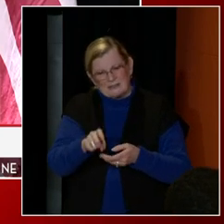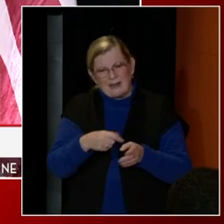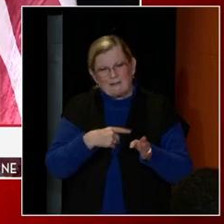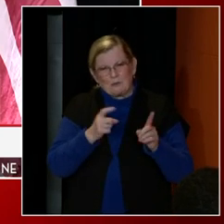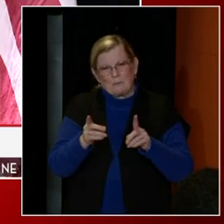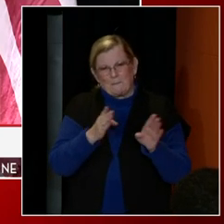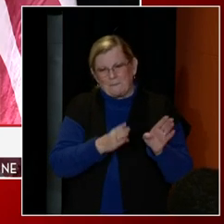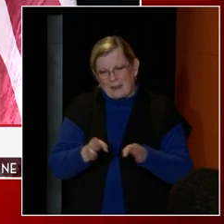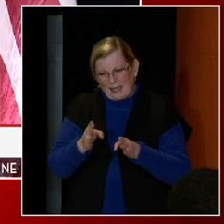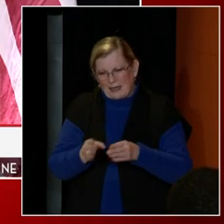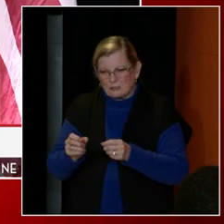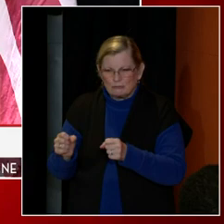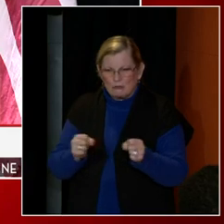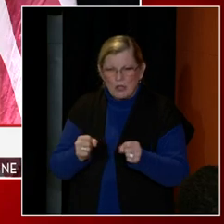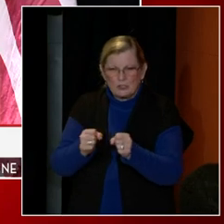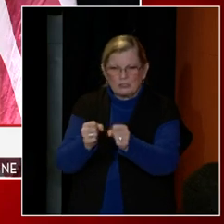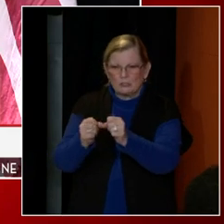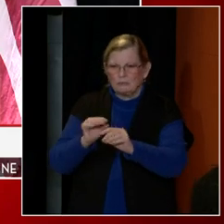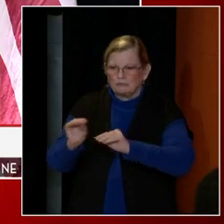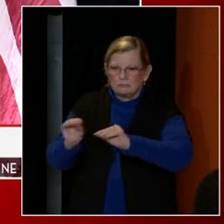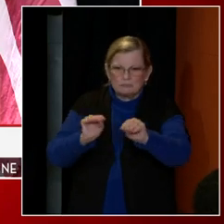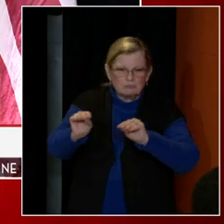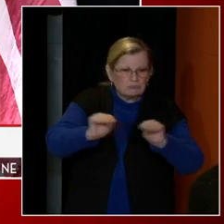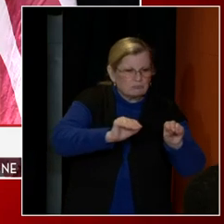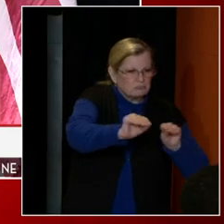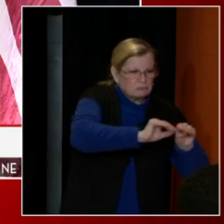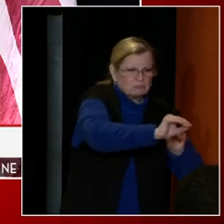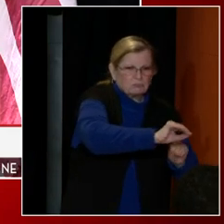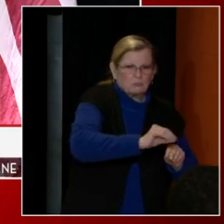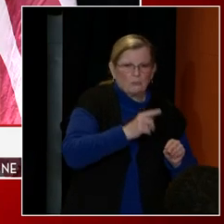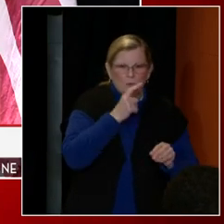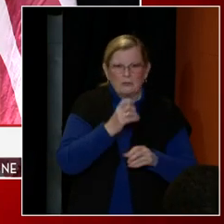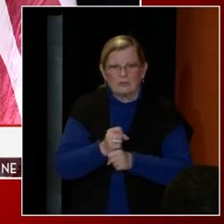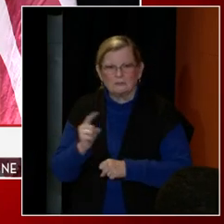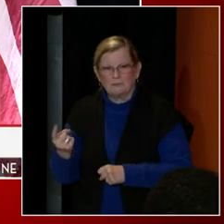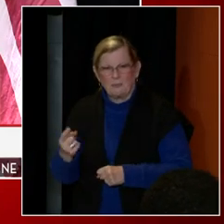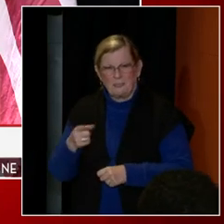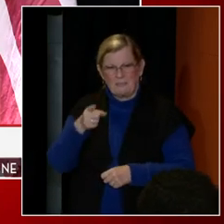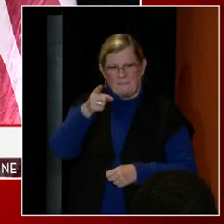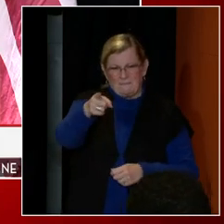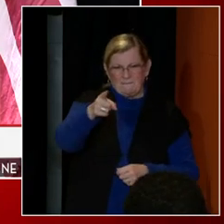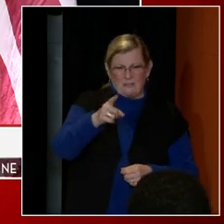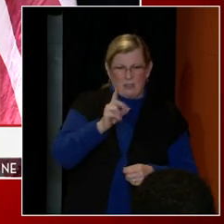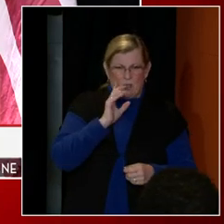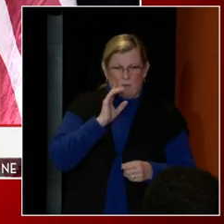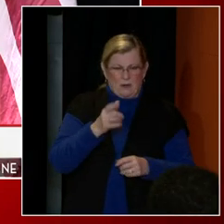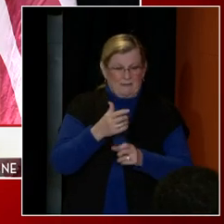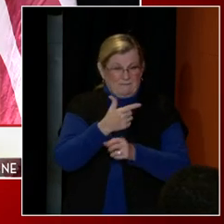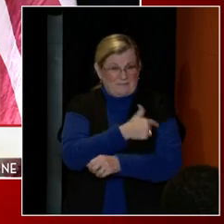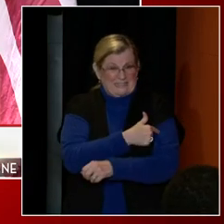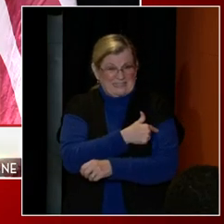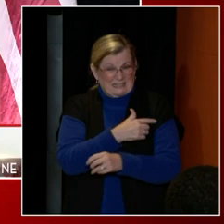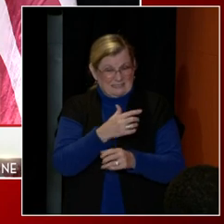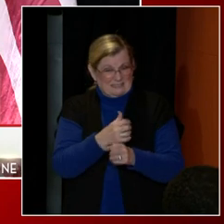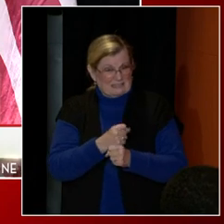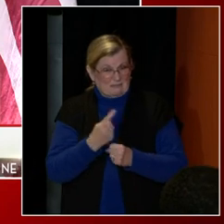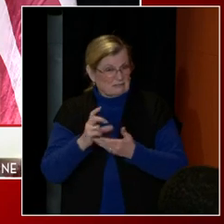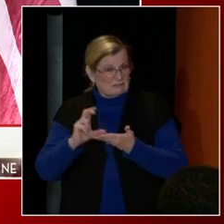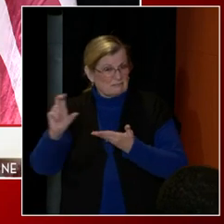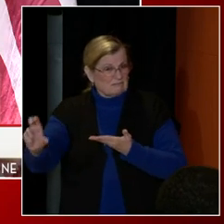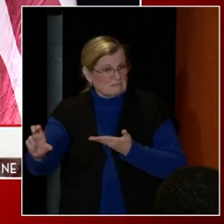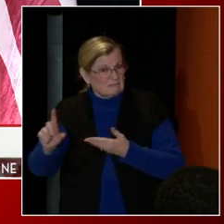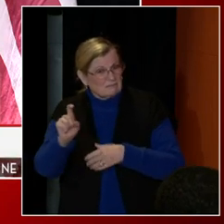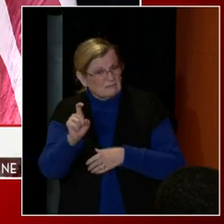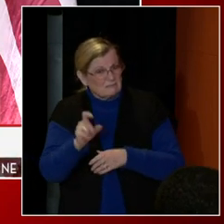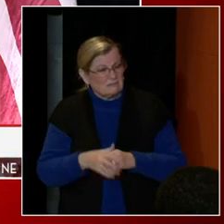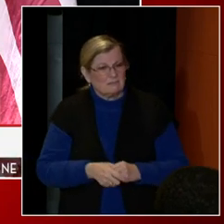able to divert some of our vaccine allocation into that process. So in other words, they're moved up into the one, that group of people